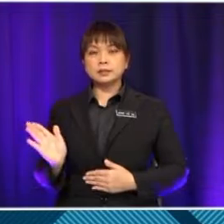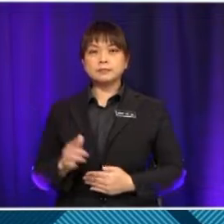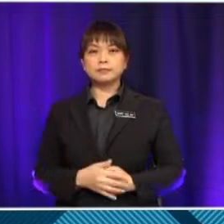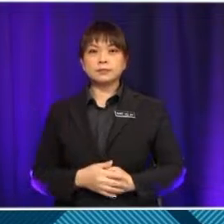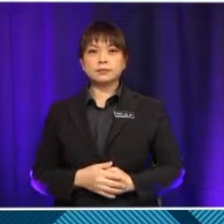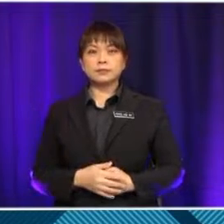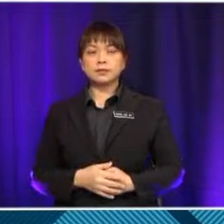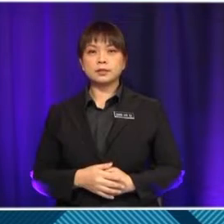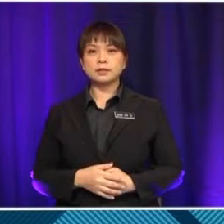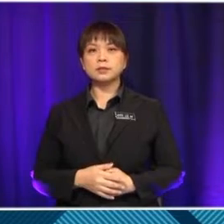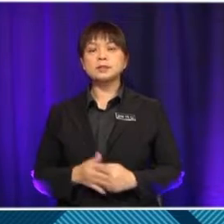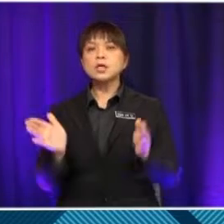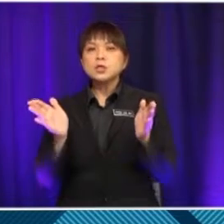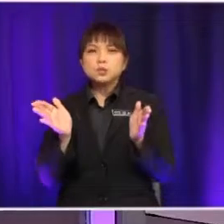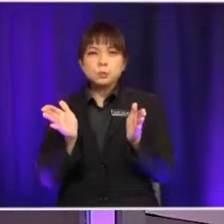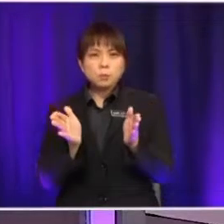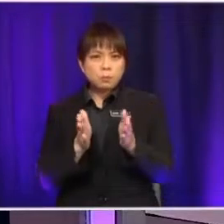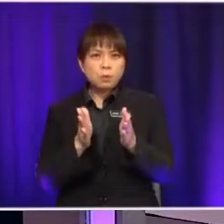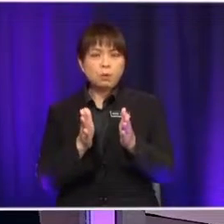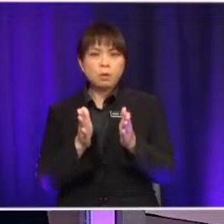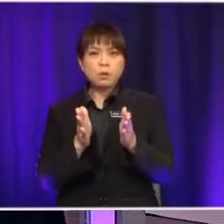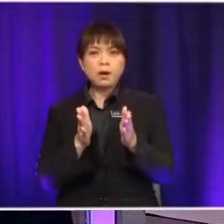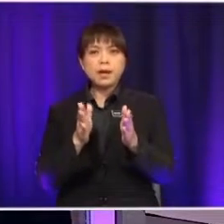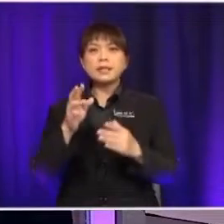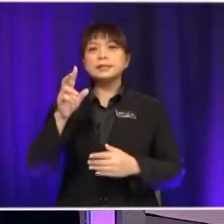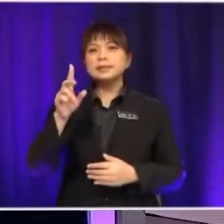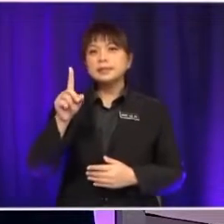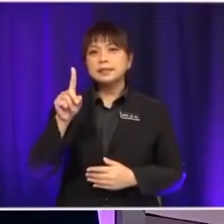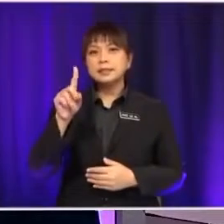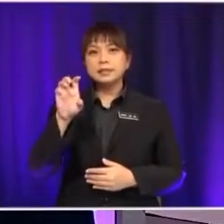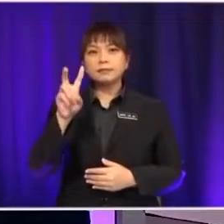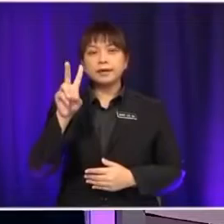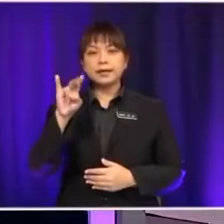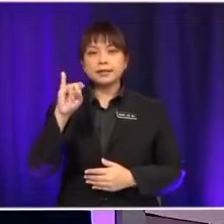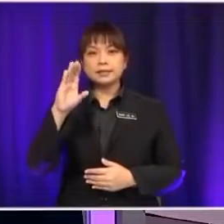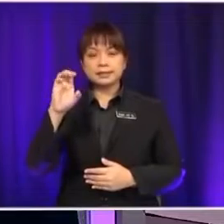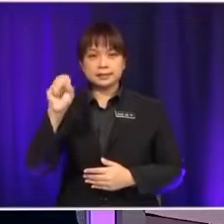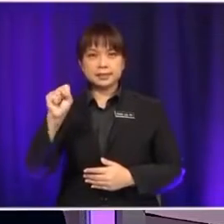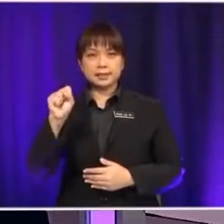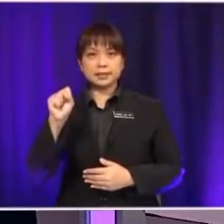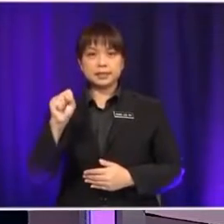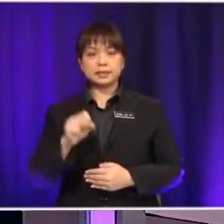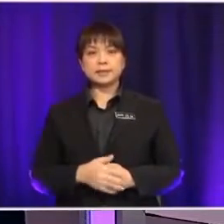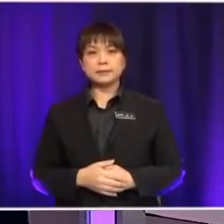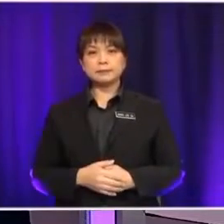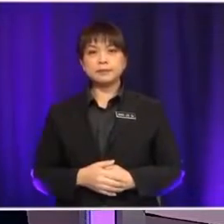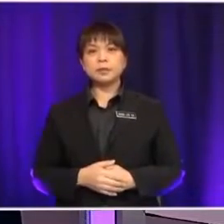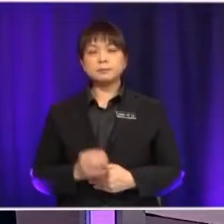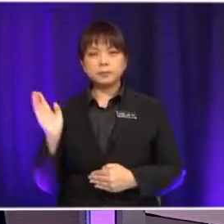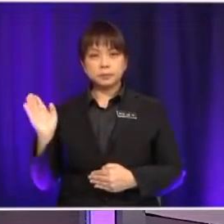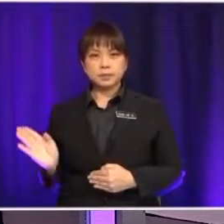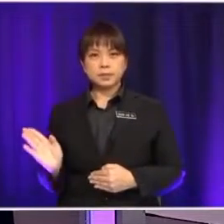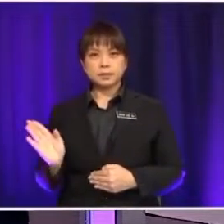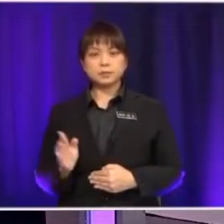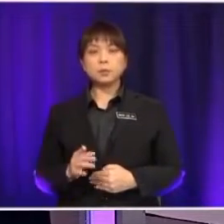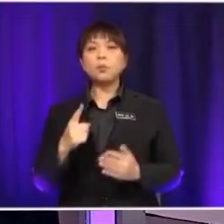is a smart device? Okay, do you have in mind, like, what is a smart device? Or maybe we can ask our pupils here in MIG. Okay,